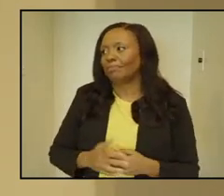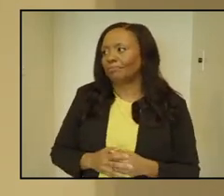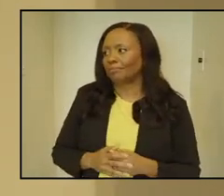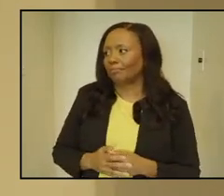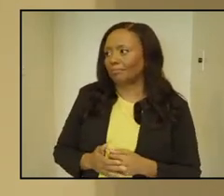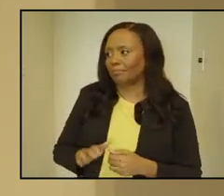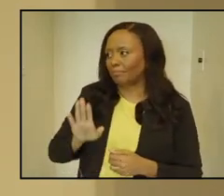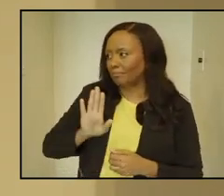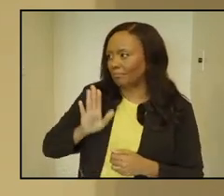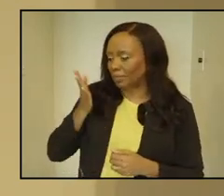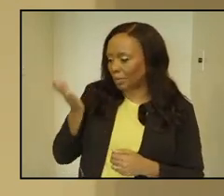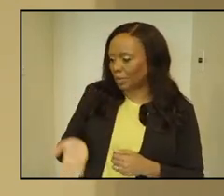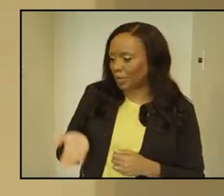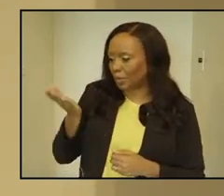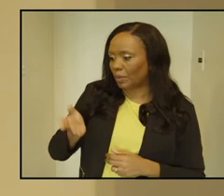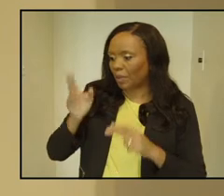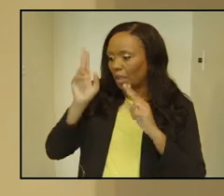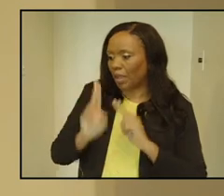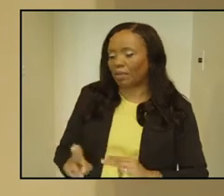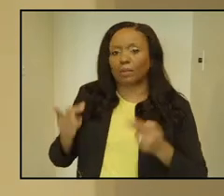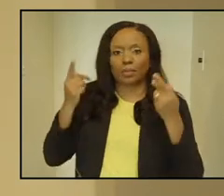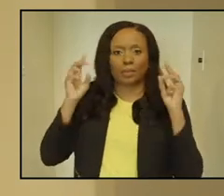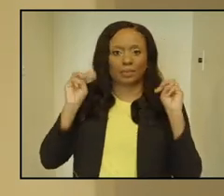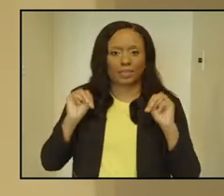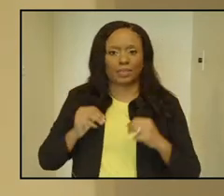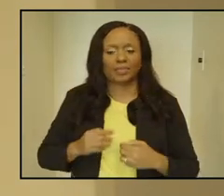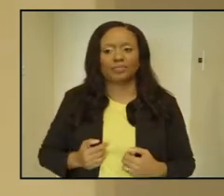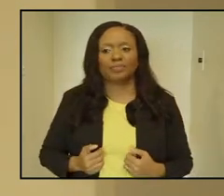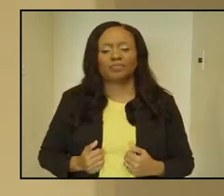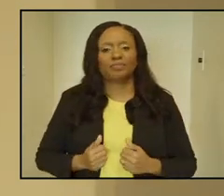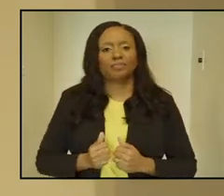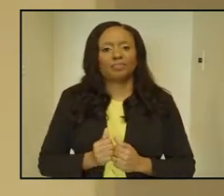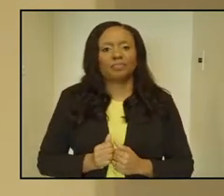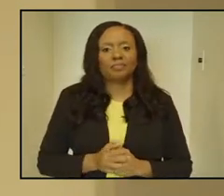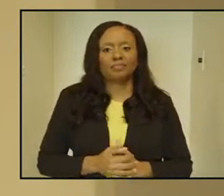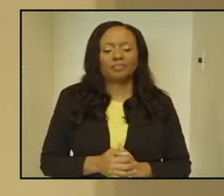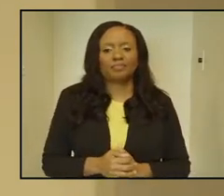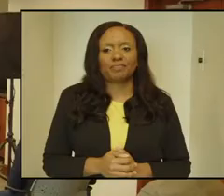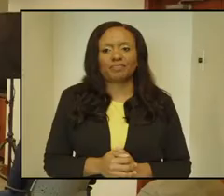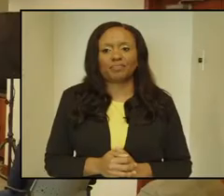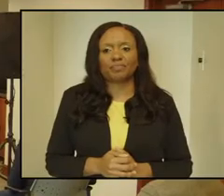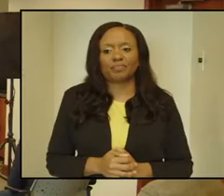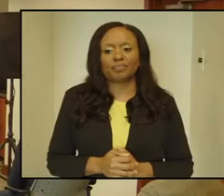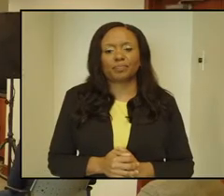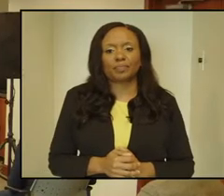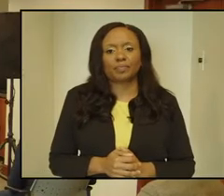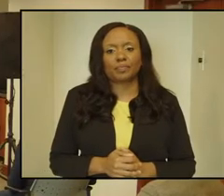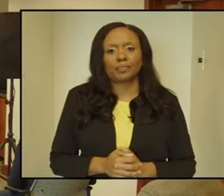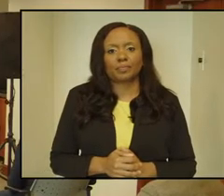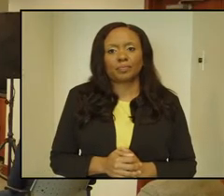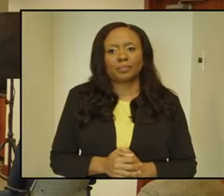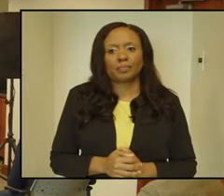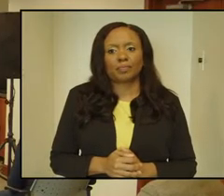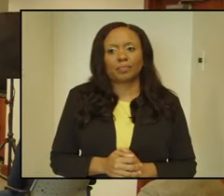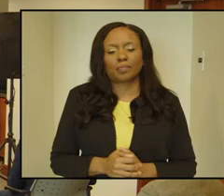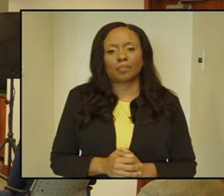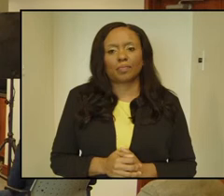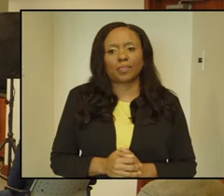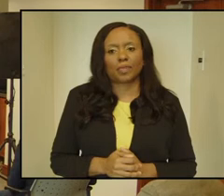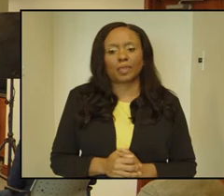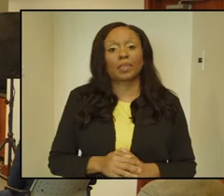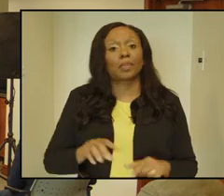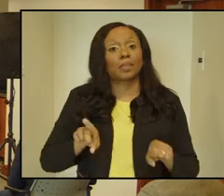you, Honorable Prime Minister. Sincerest gratitude is expressed to the Honorable Minister